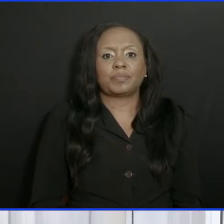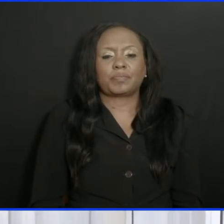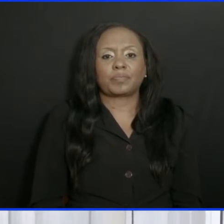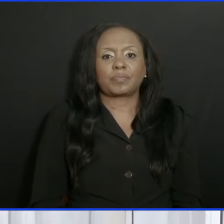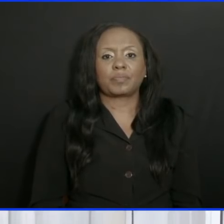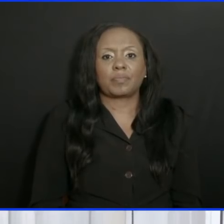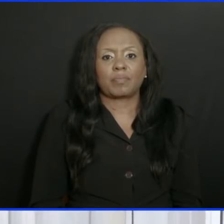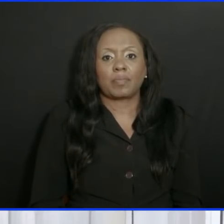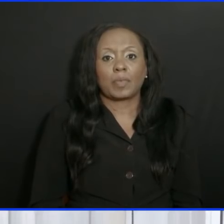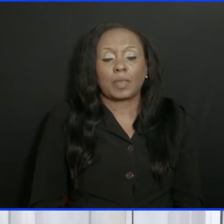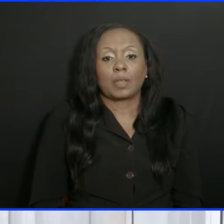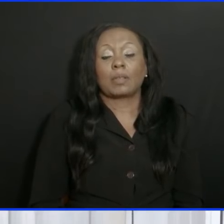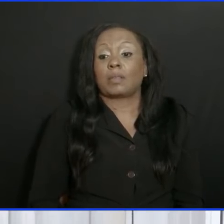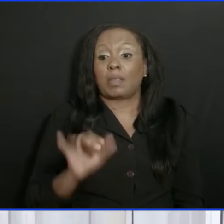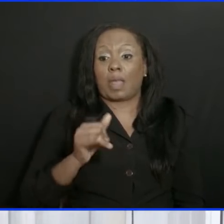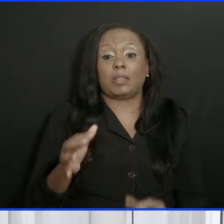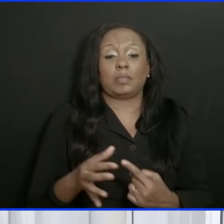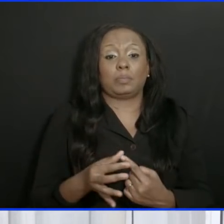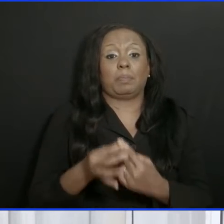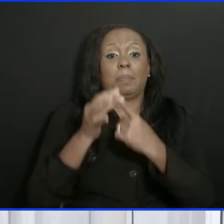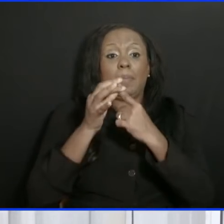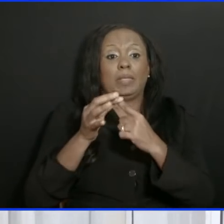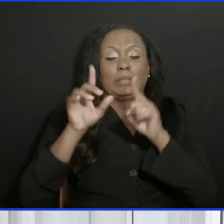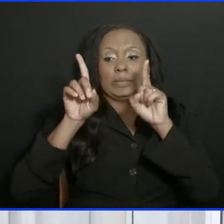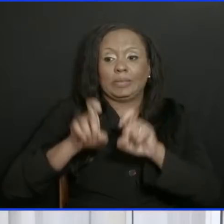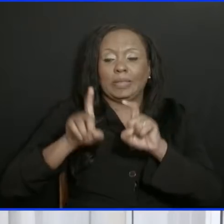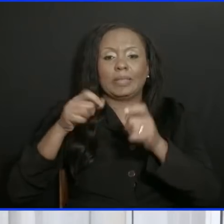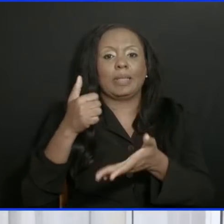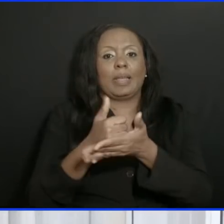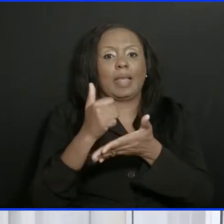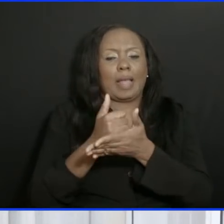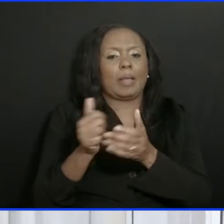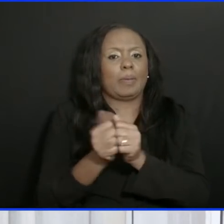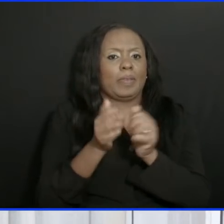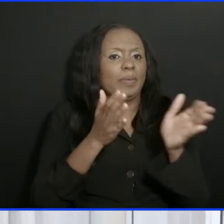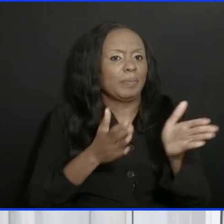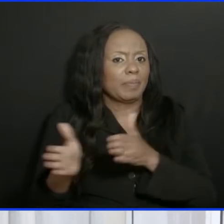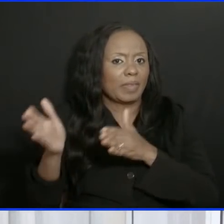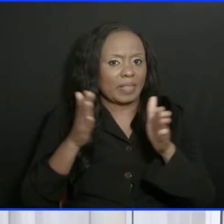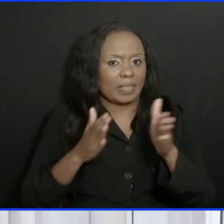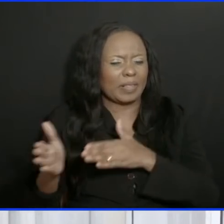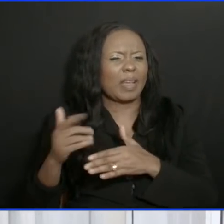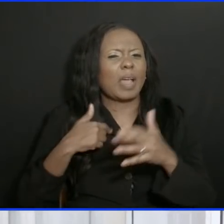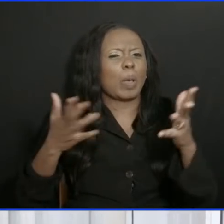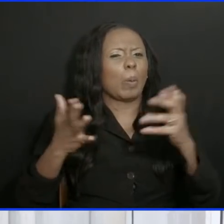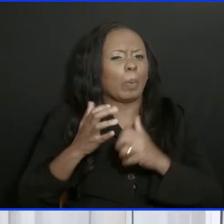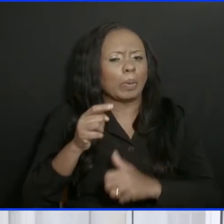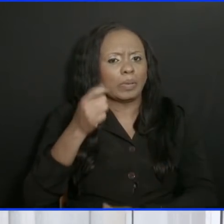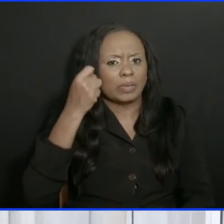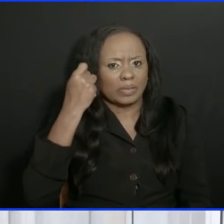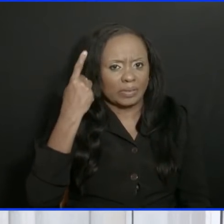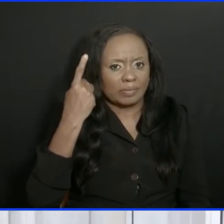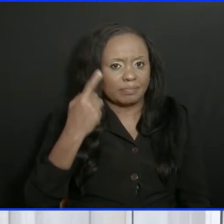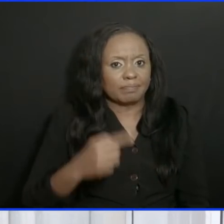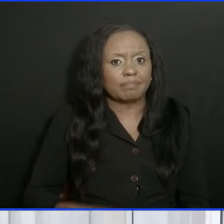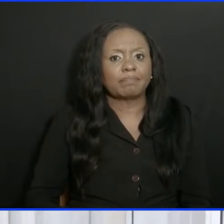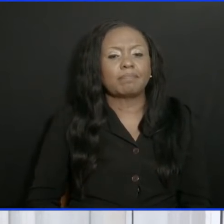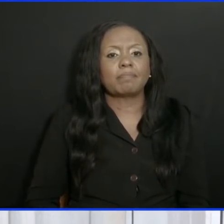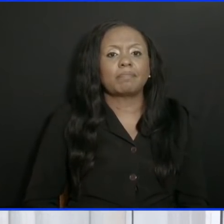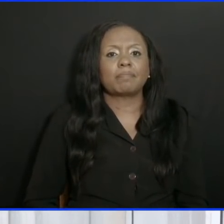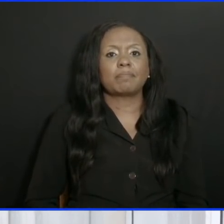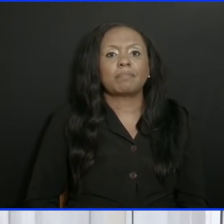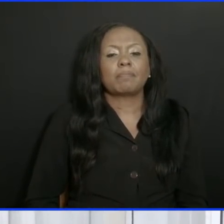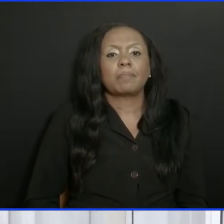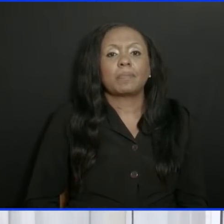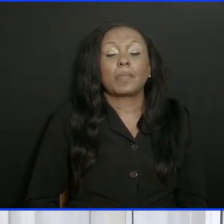modeling helps us with the planning. And let me contextualize it. When we went to Harrison's Point at the end of